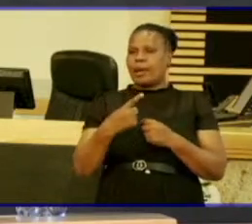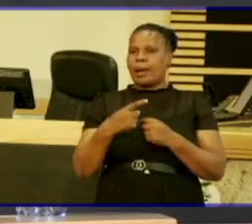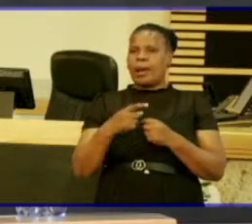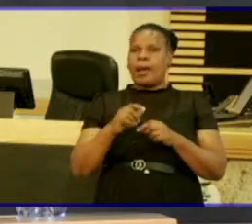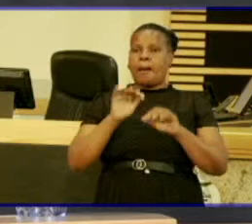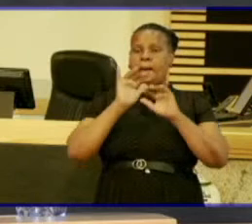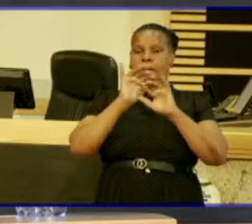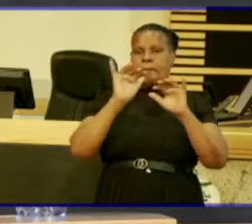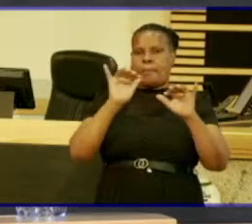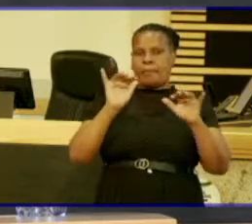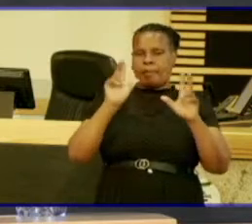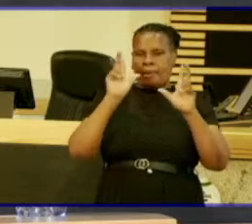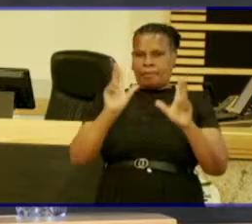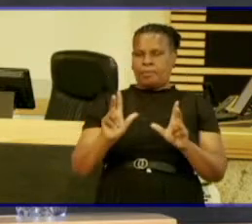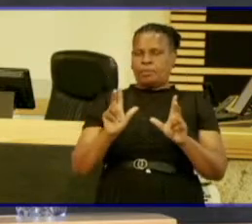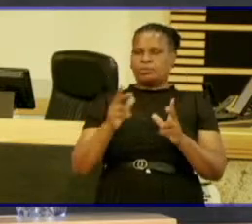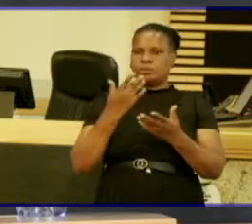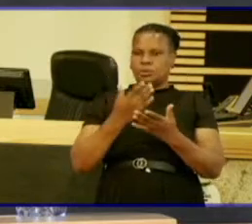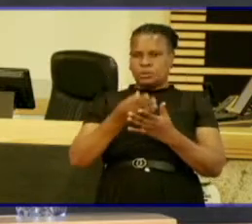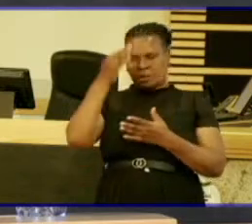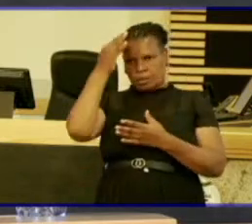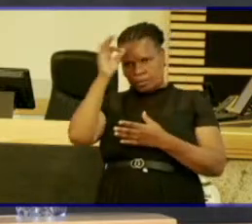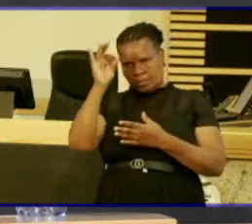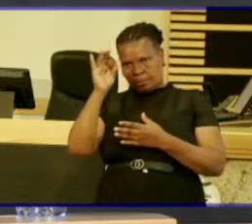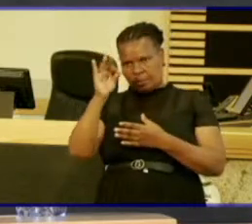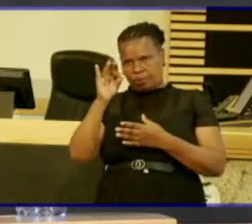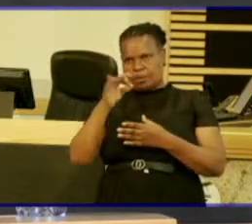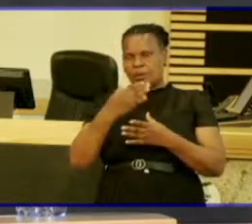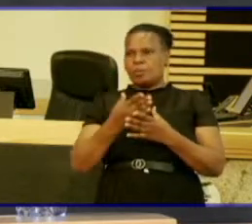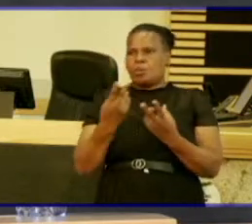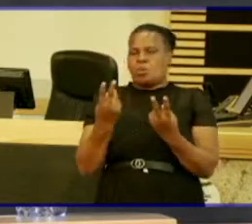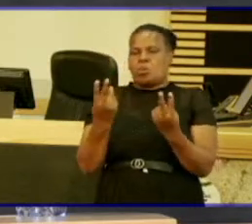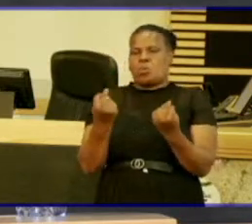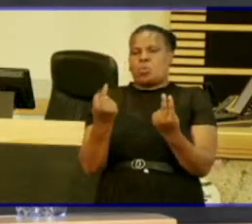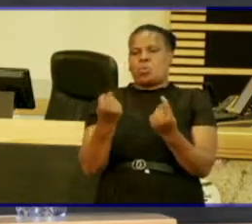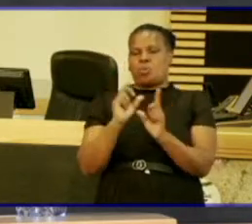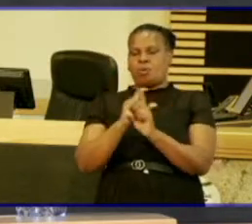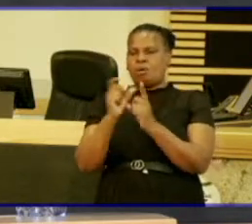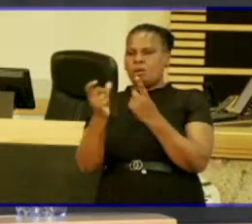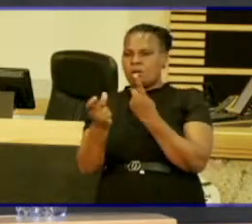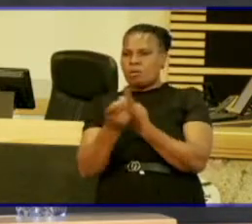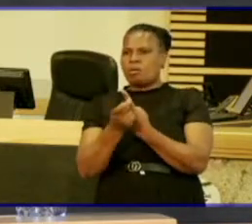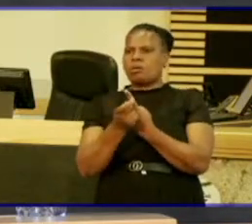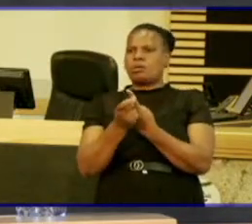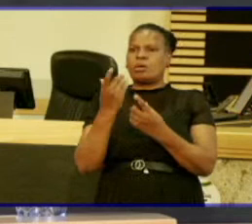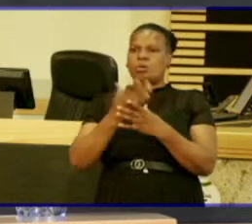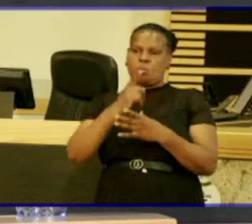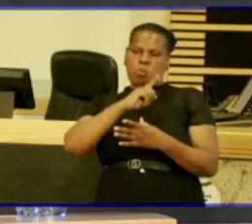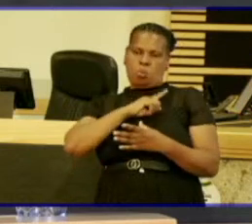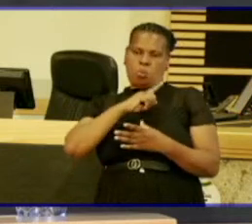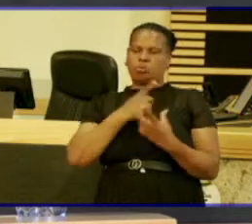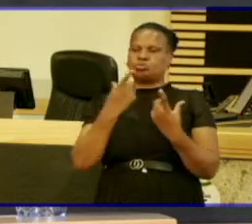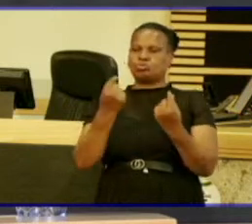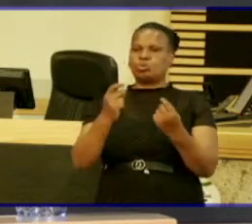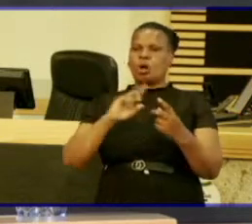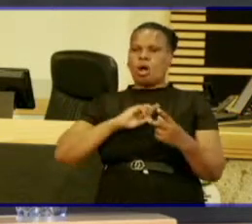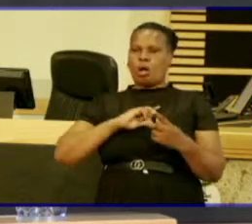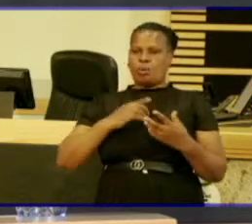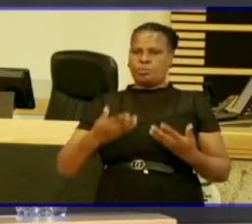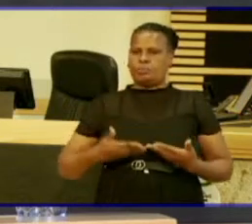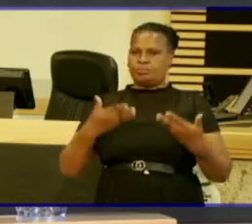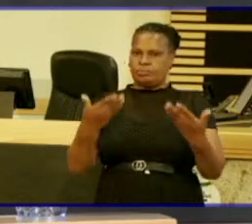servants in all spheres of government to embrace a new culture characterized by service,